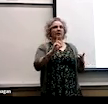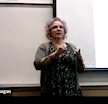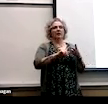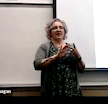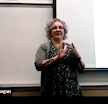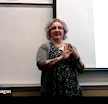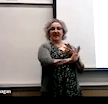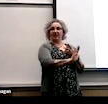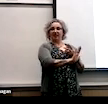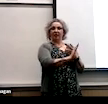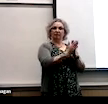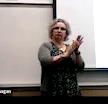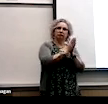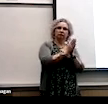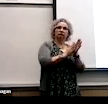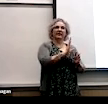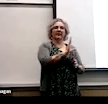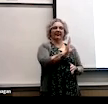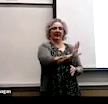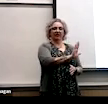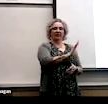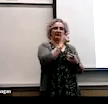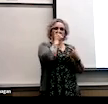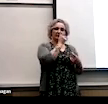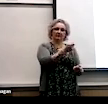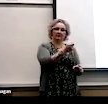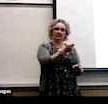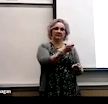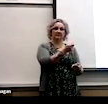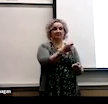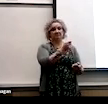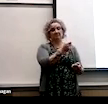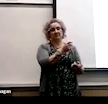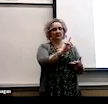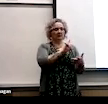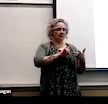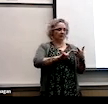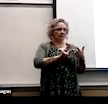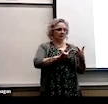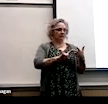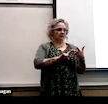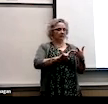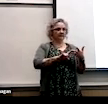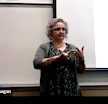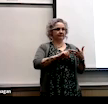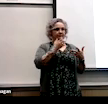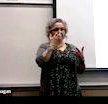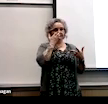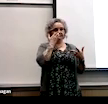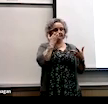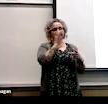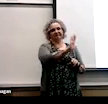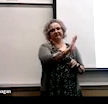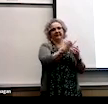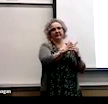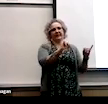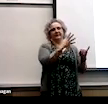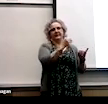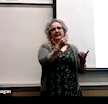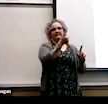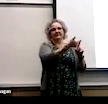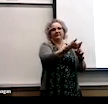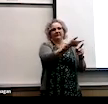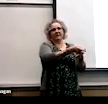and interests? Are we achieving that if we're successfully transitioning to the adult side? And where possible, are we achieving independence and self-care? And so you